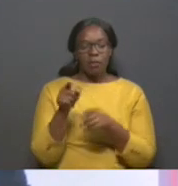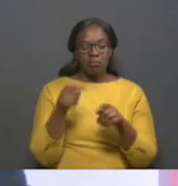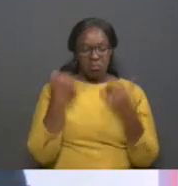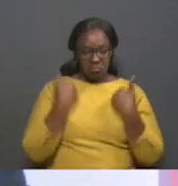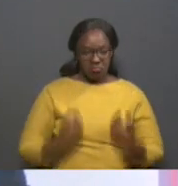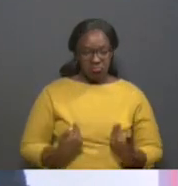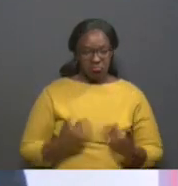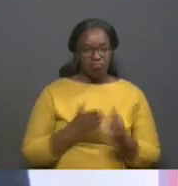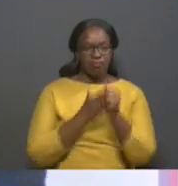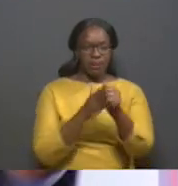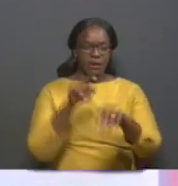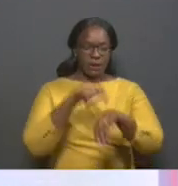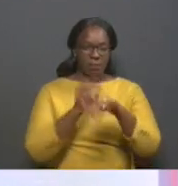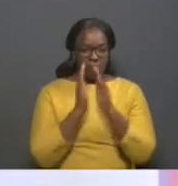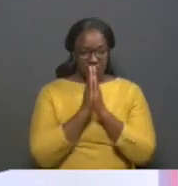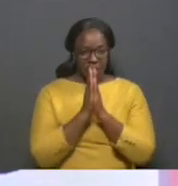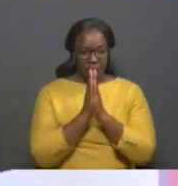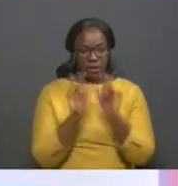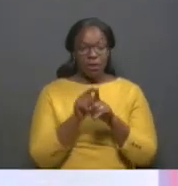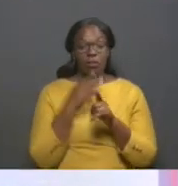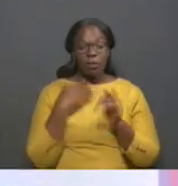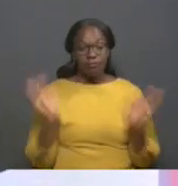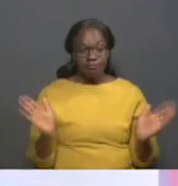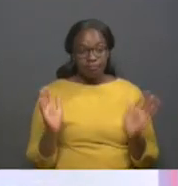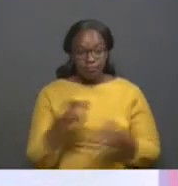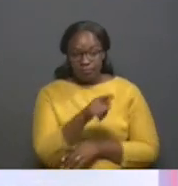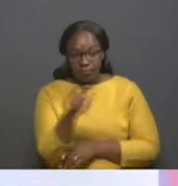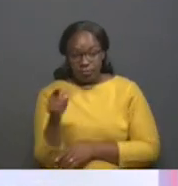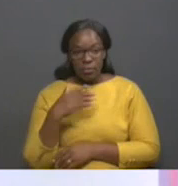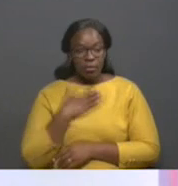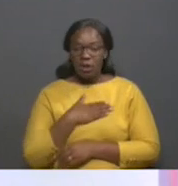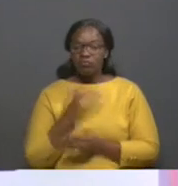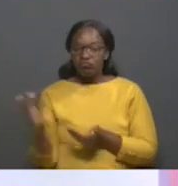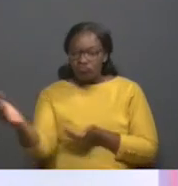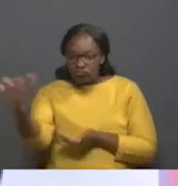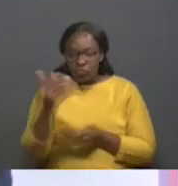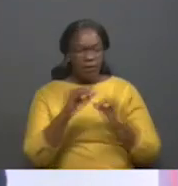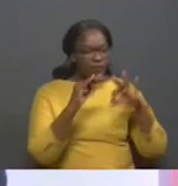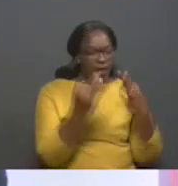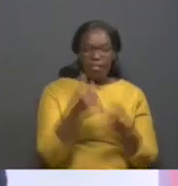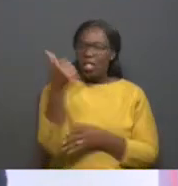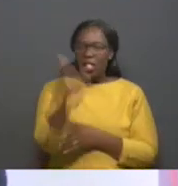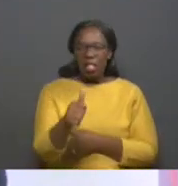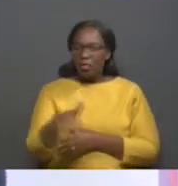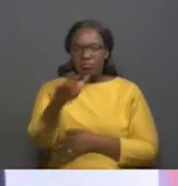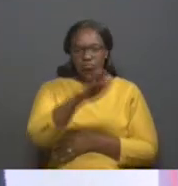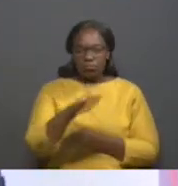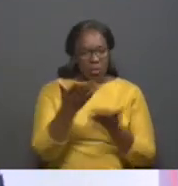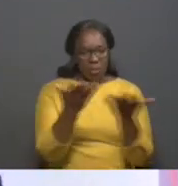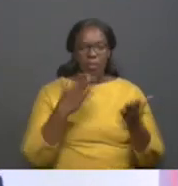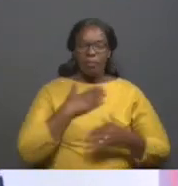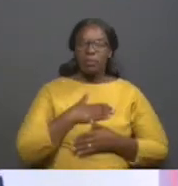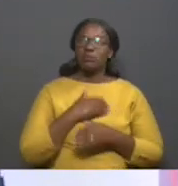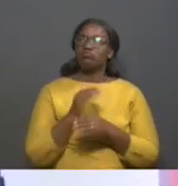that time of prayer. I want to encourage you to gather your family or whoever is in your house, and let's